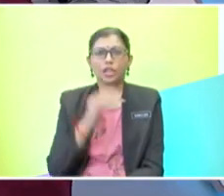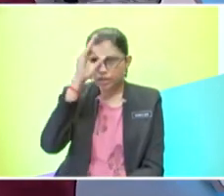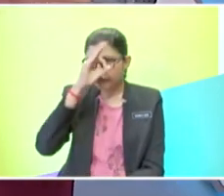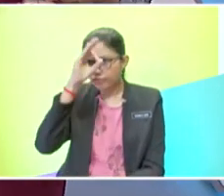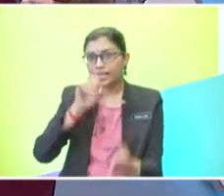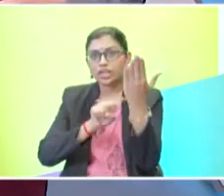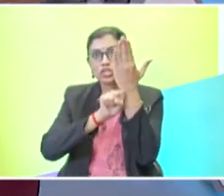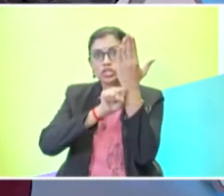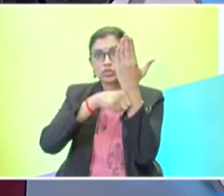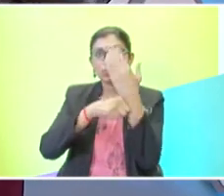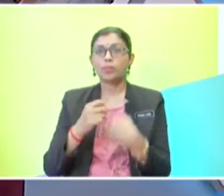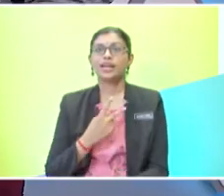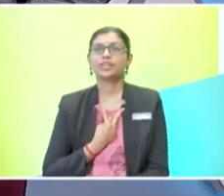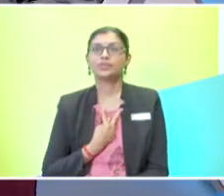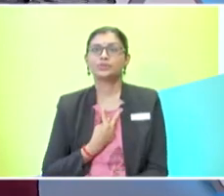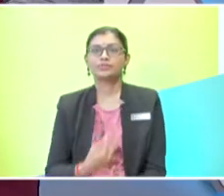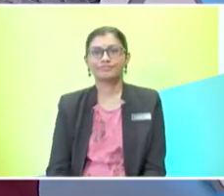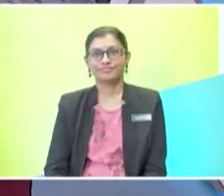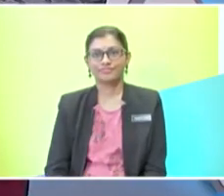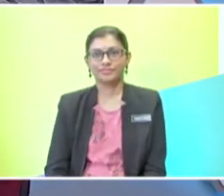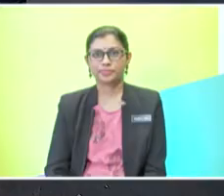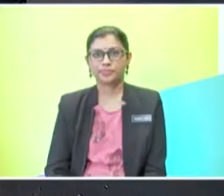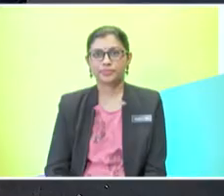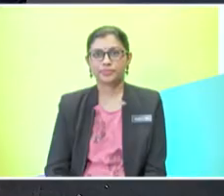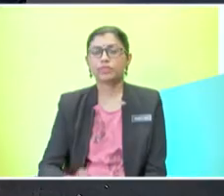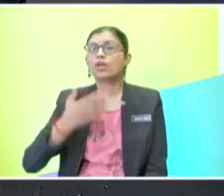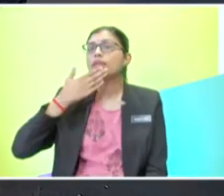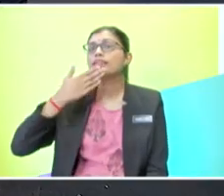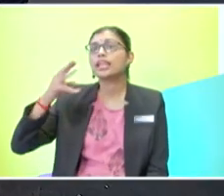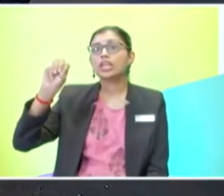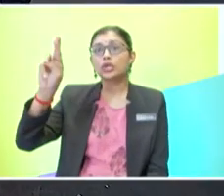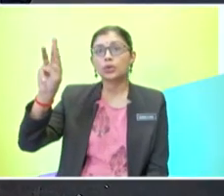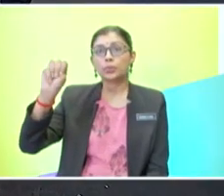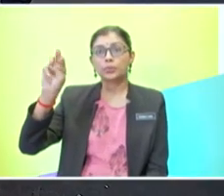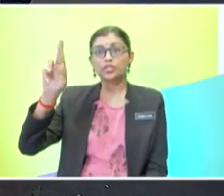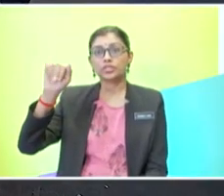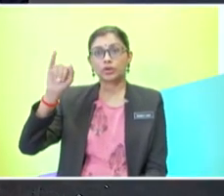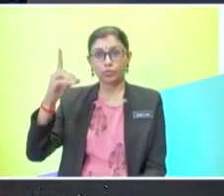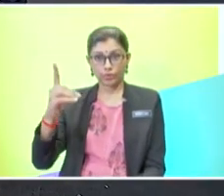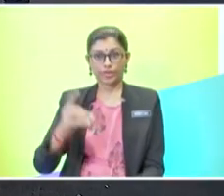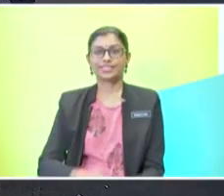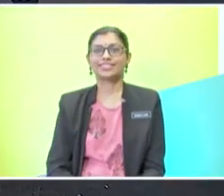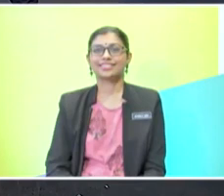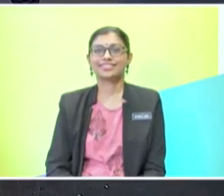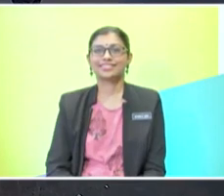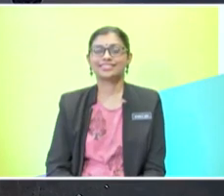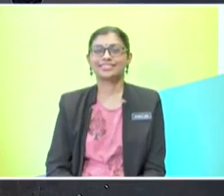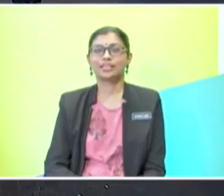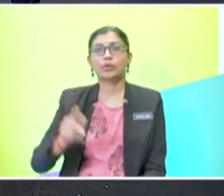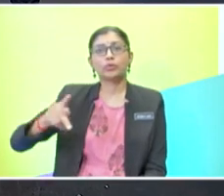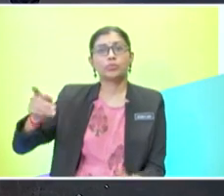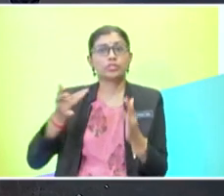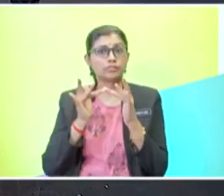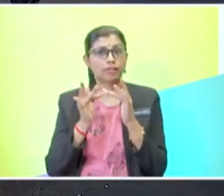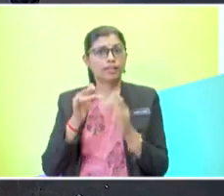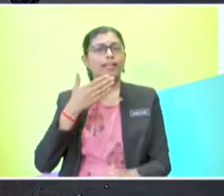sumberku.com, okay, sumberku materials, yeah. Alright, thank you so much Mr. Wari for our lesson for today. And for those of you who are online, thank you so much for participating in